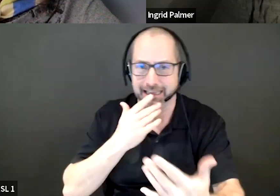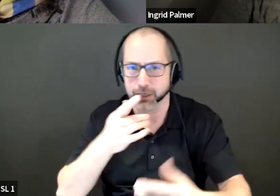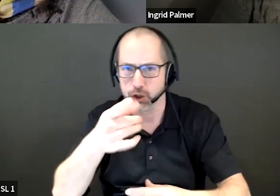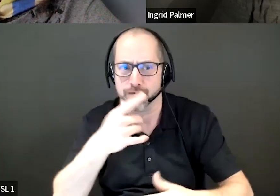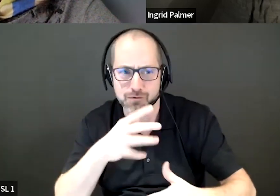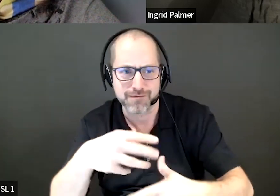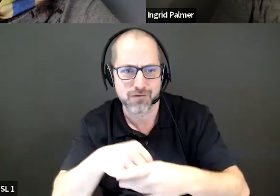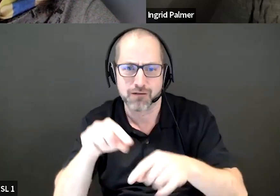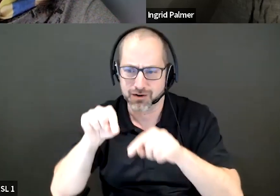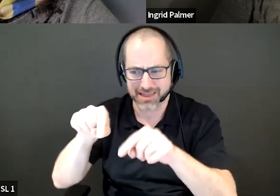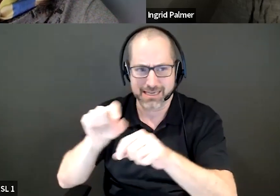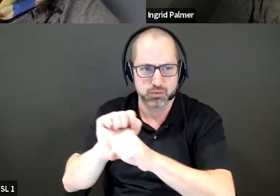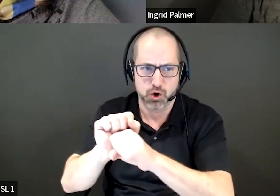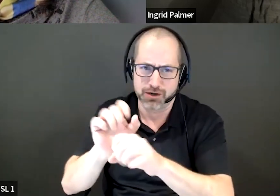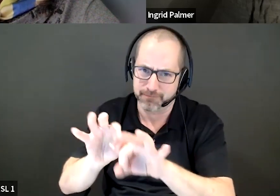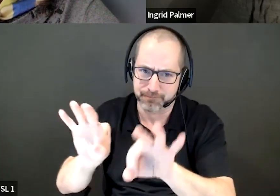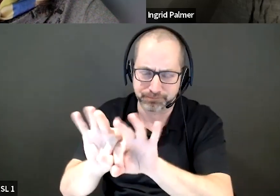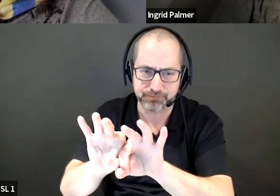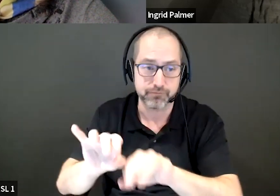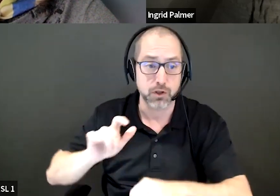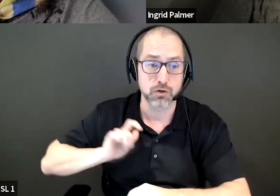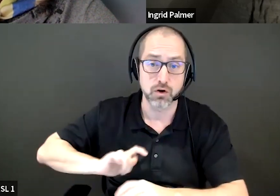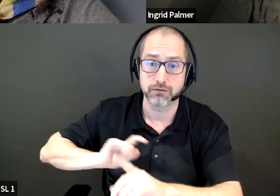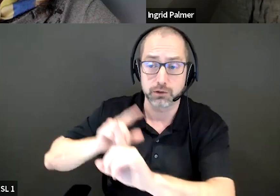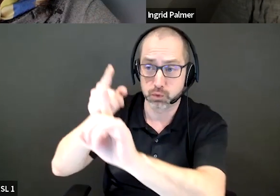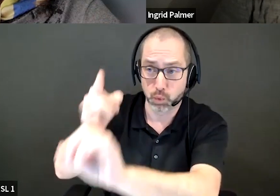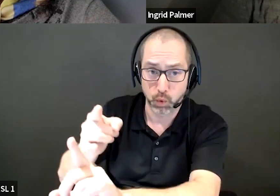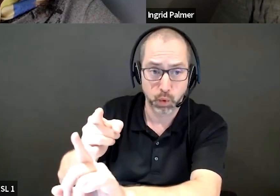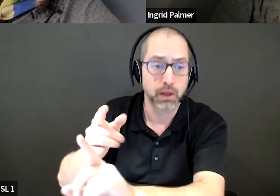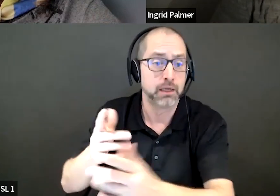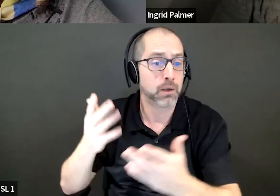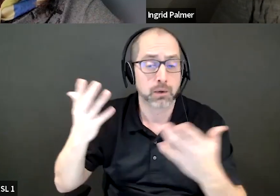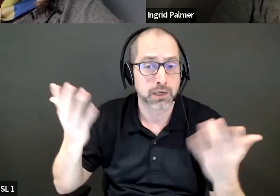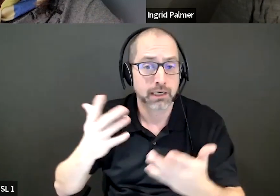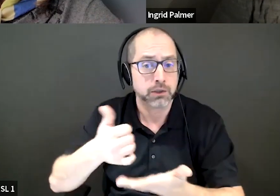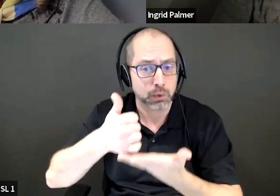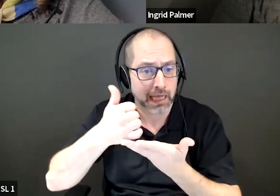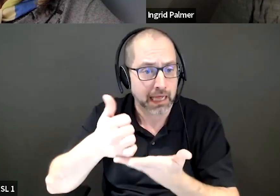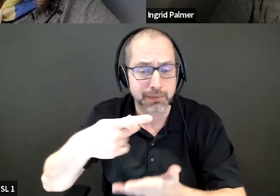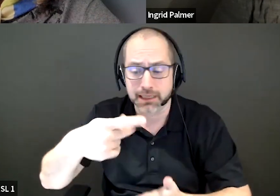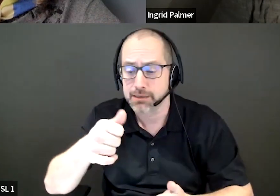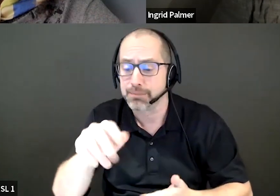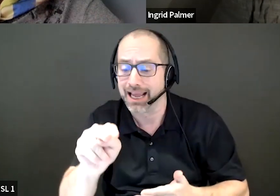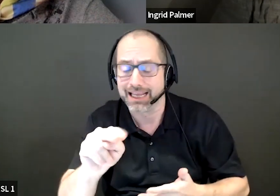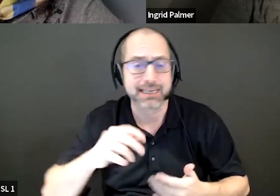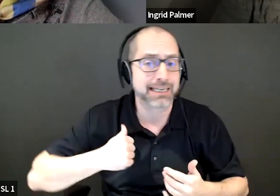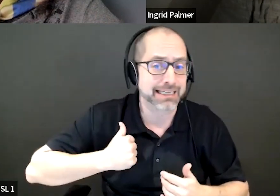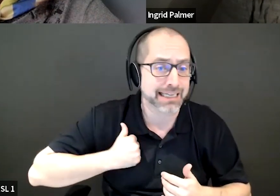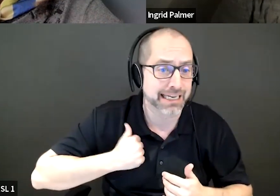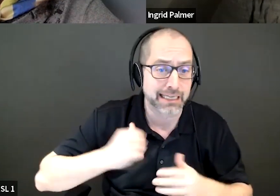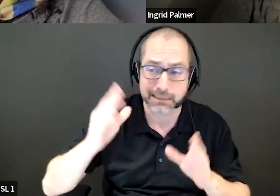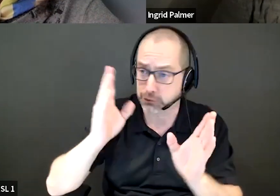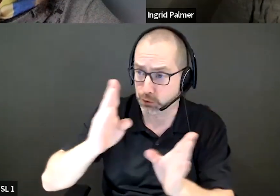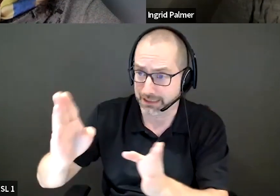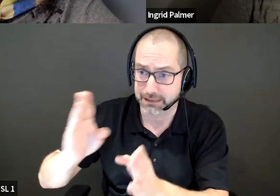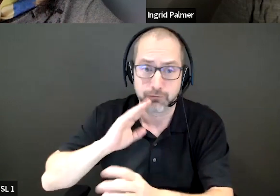goal of the conference is to identify ways to help implement the Pan-Canadian Strategy for Disability in